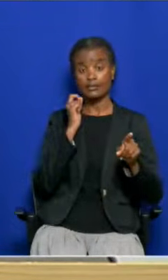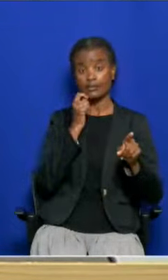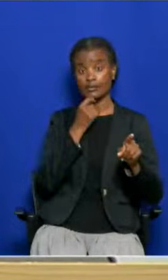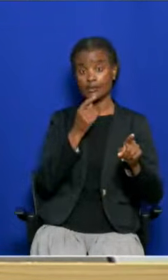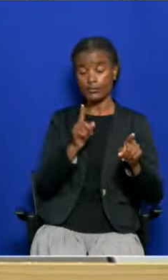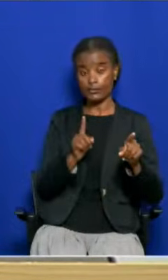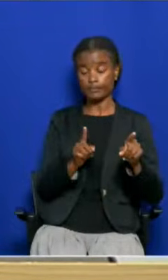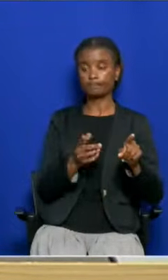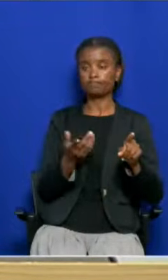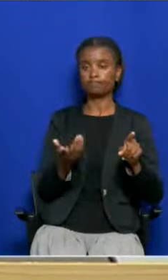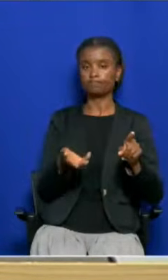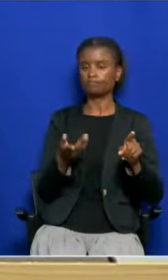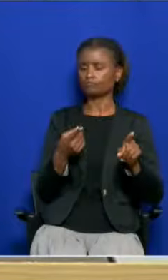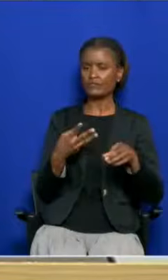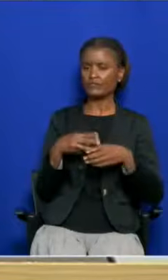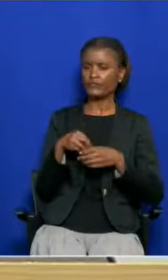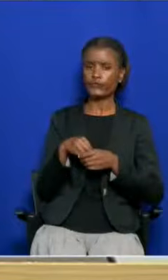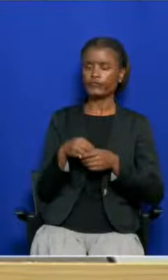not involved.